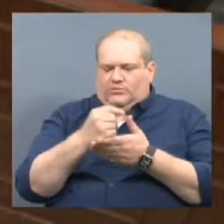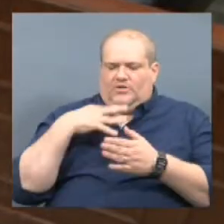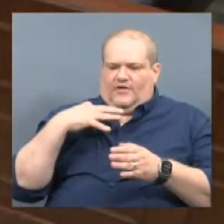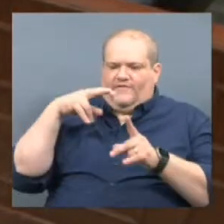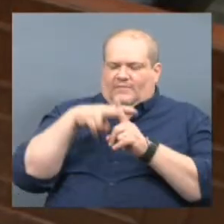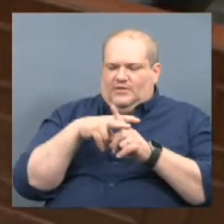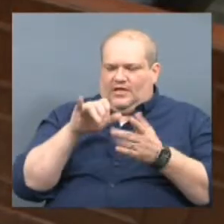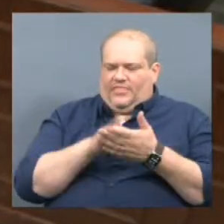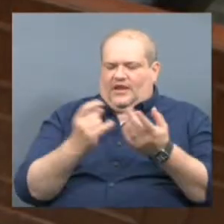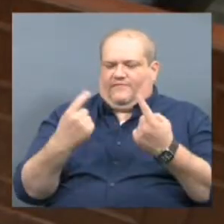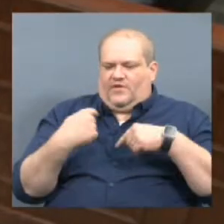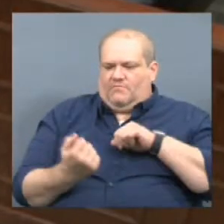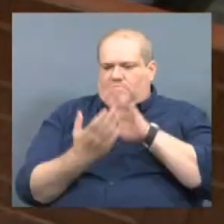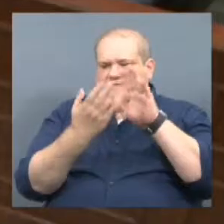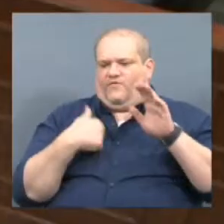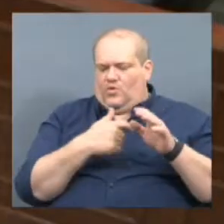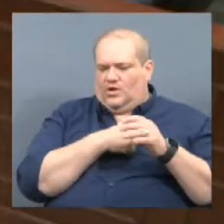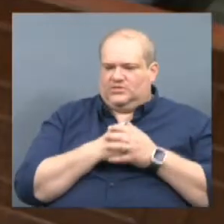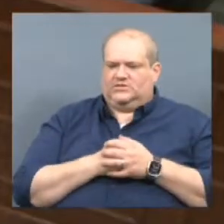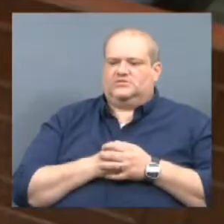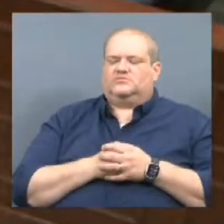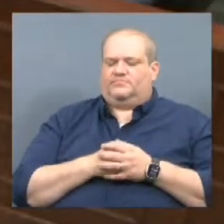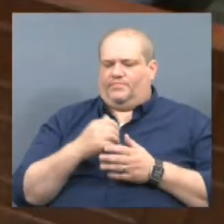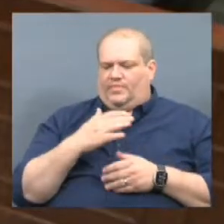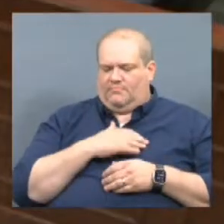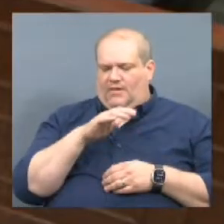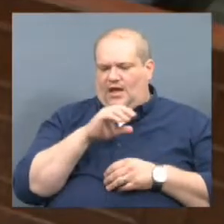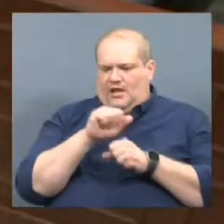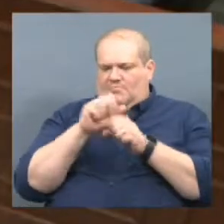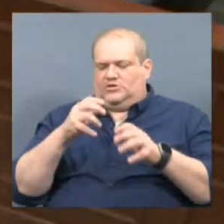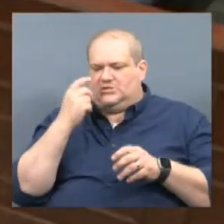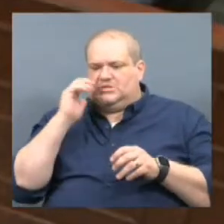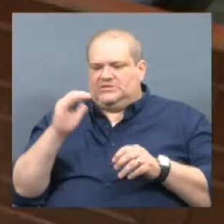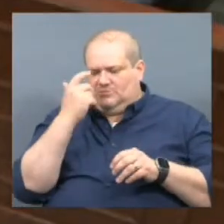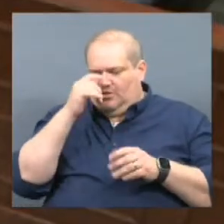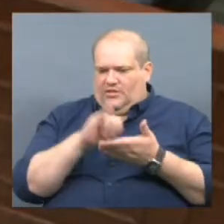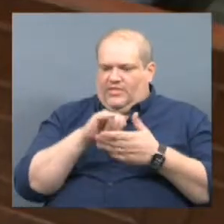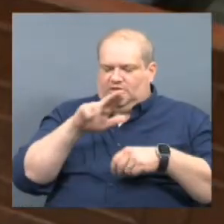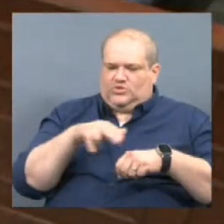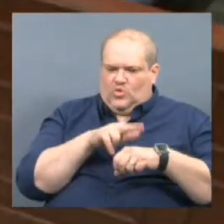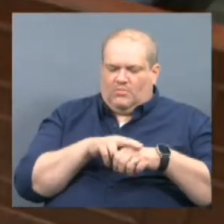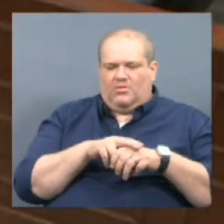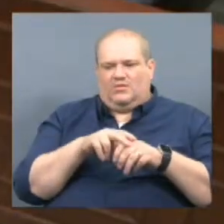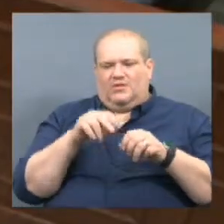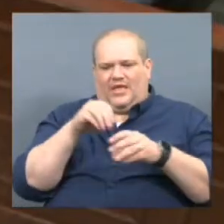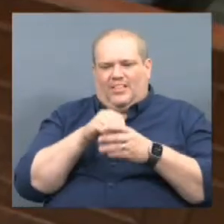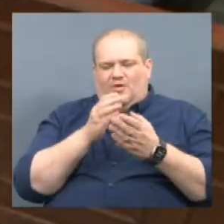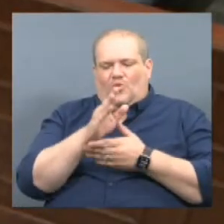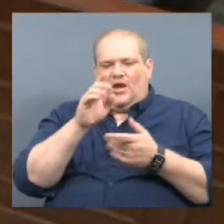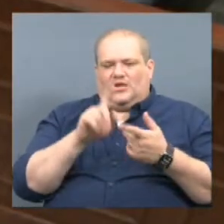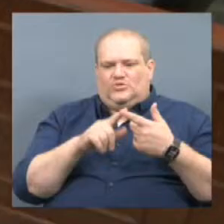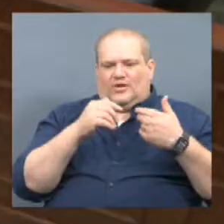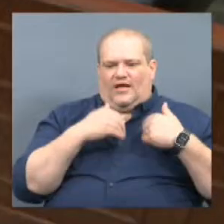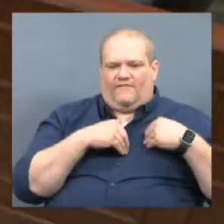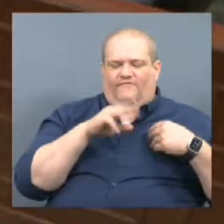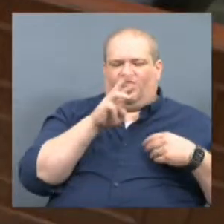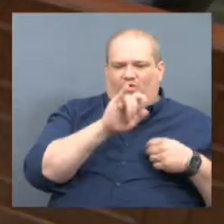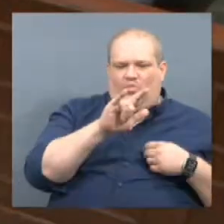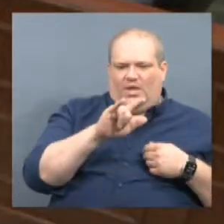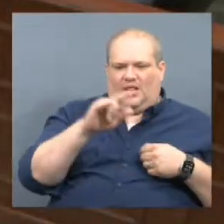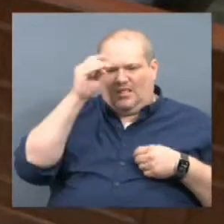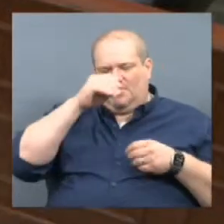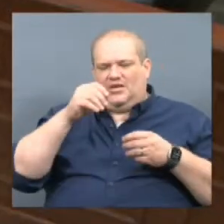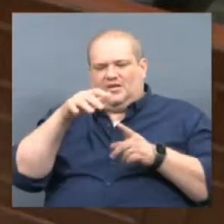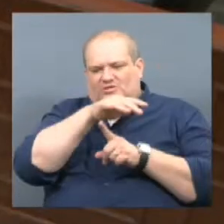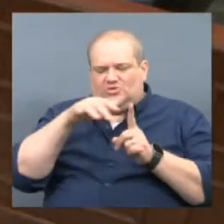applicants that have come before us. My fellow commissioners seem to think it's normal, or perhaps within their right, to take the will and opinion of surrounding